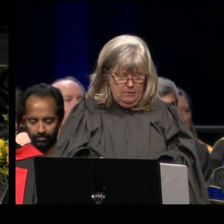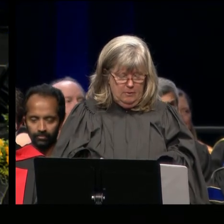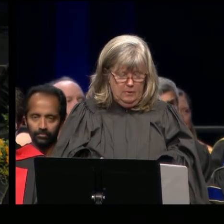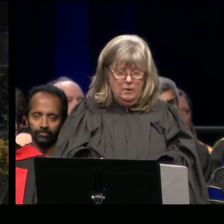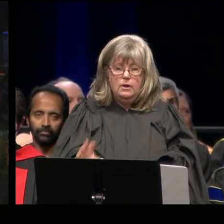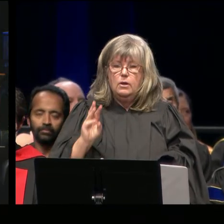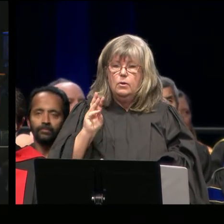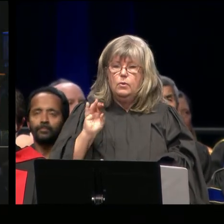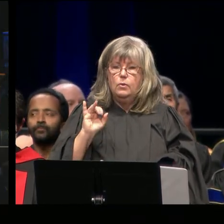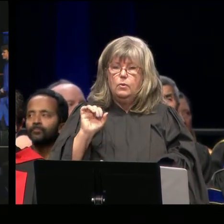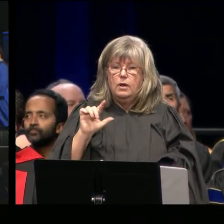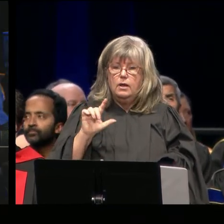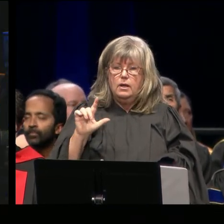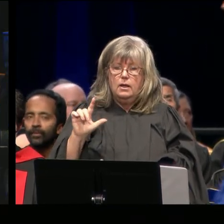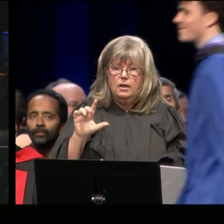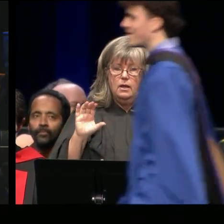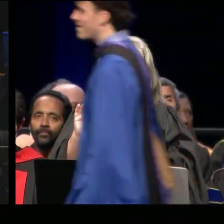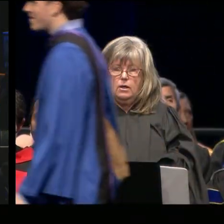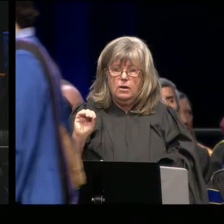Will Cohen.